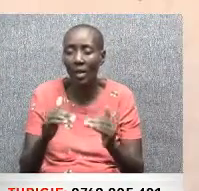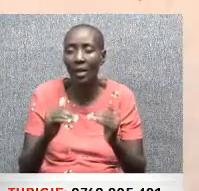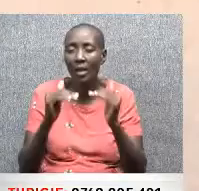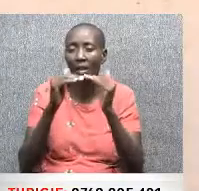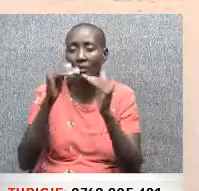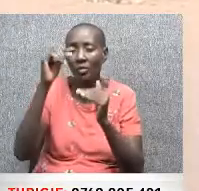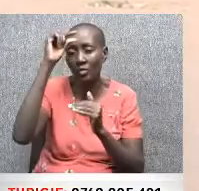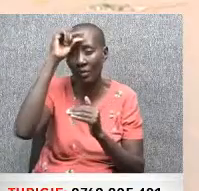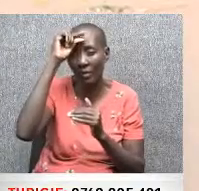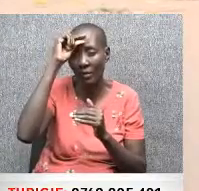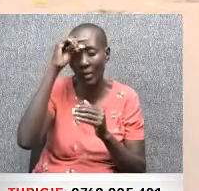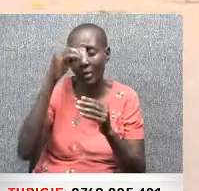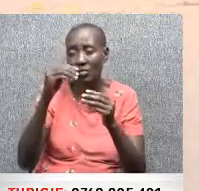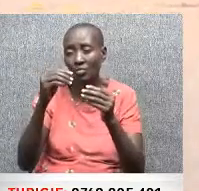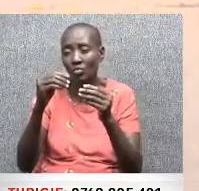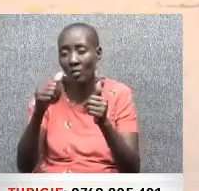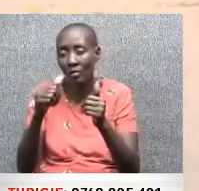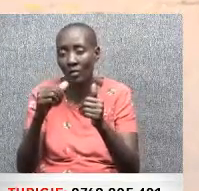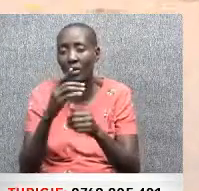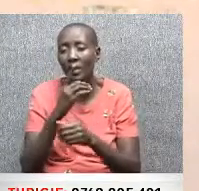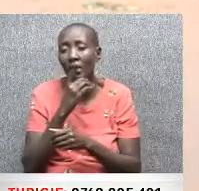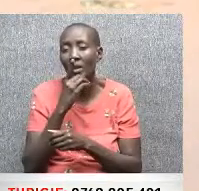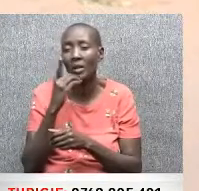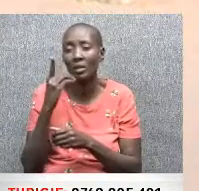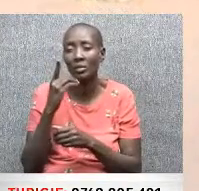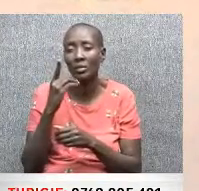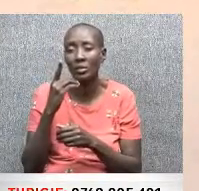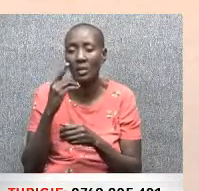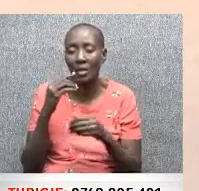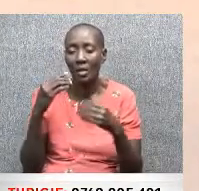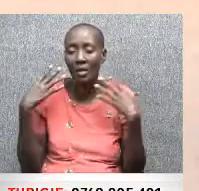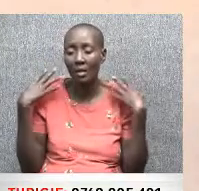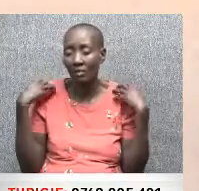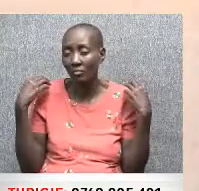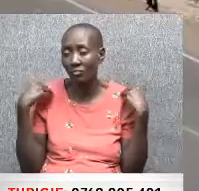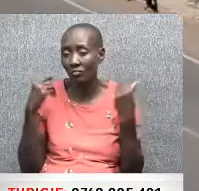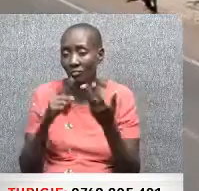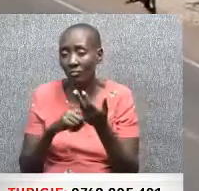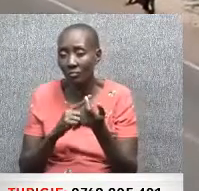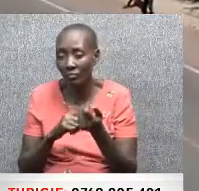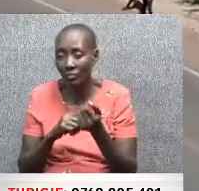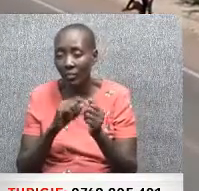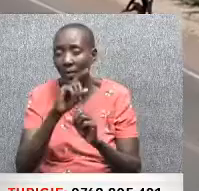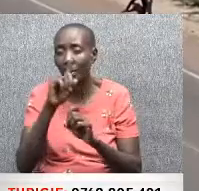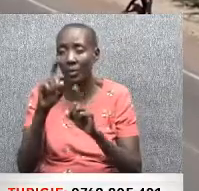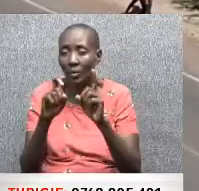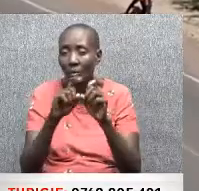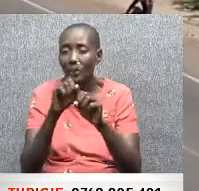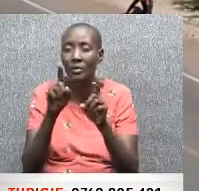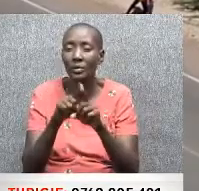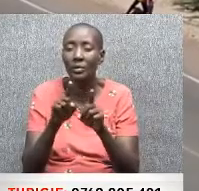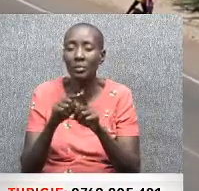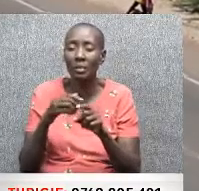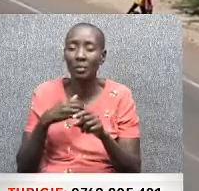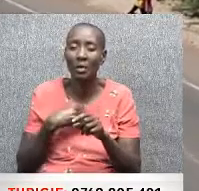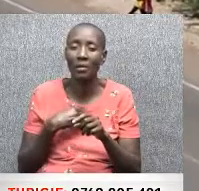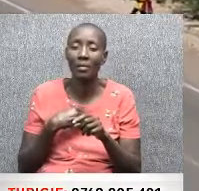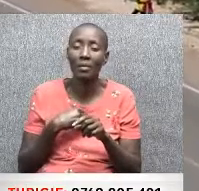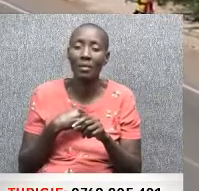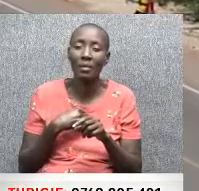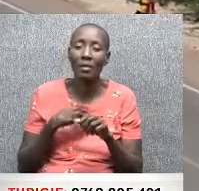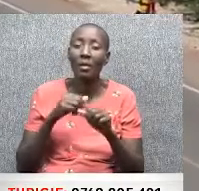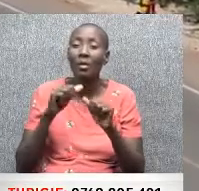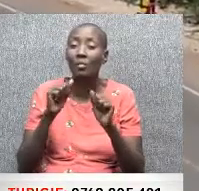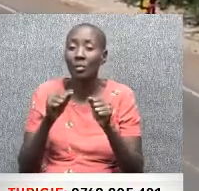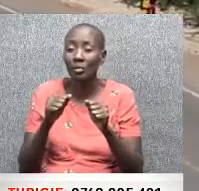drought. Shughuli ya sensa katika kaunti ya Wajia imeibua maswali mengi. Je, shughuli hiyo ambayo